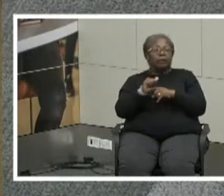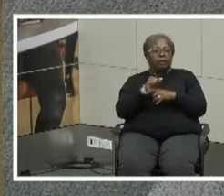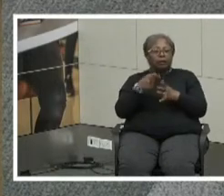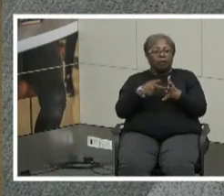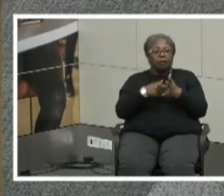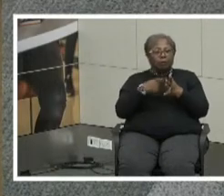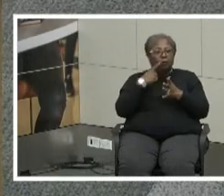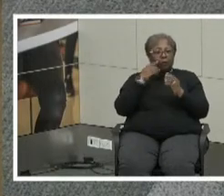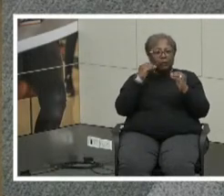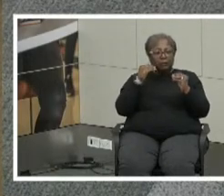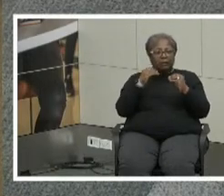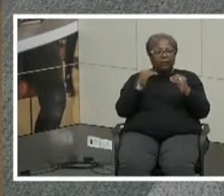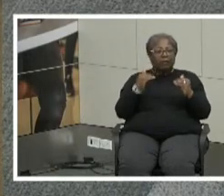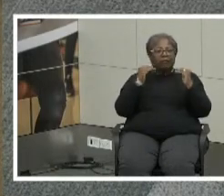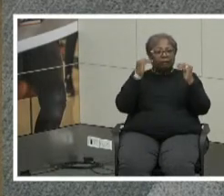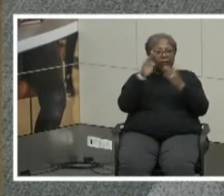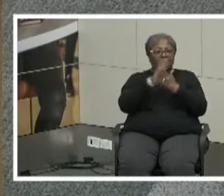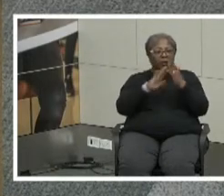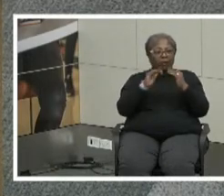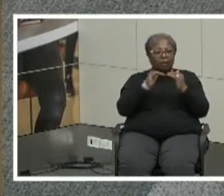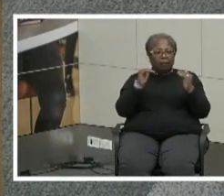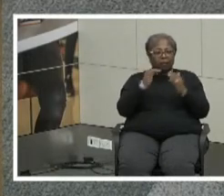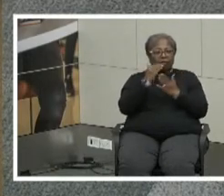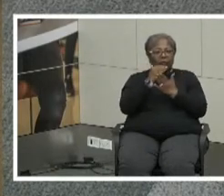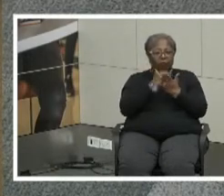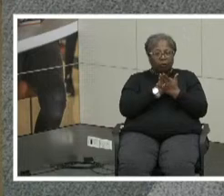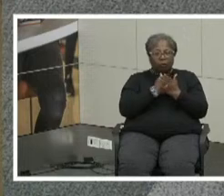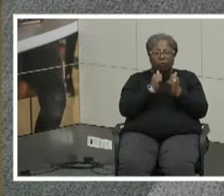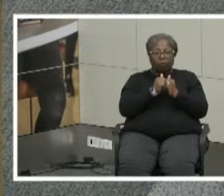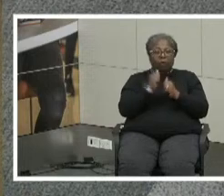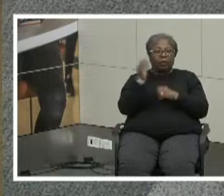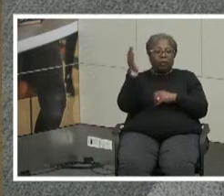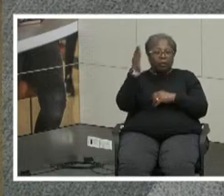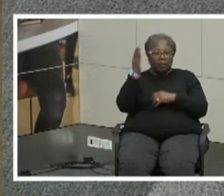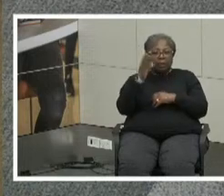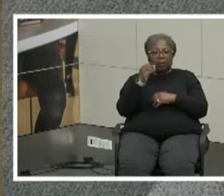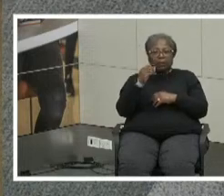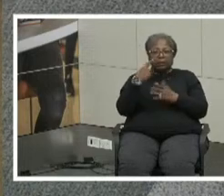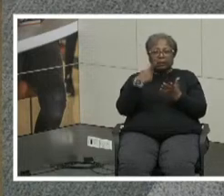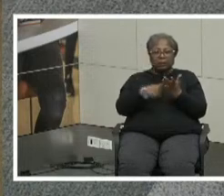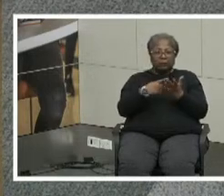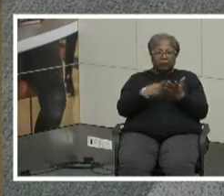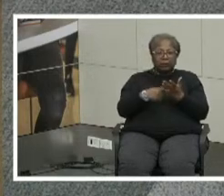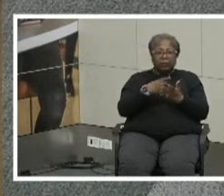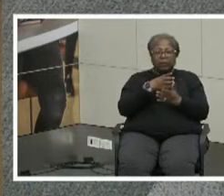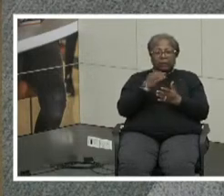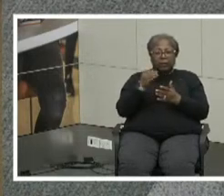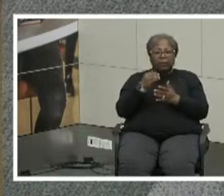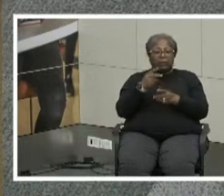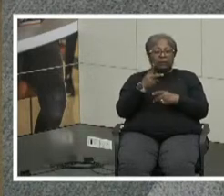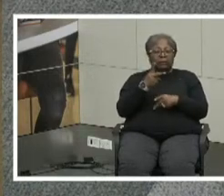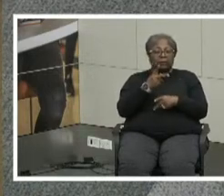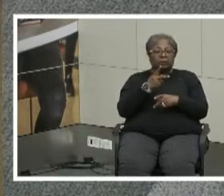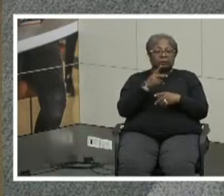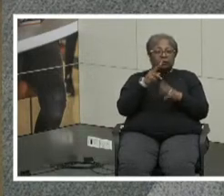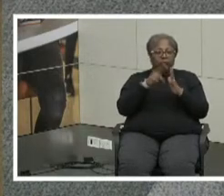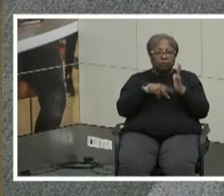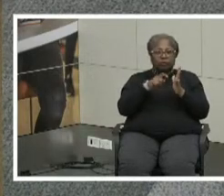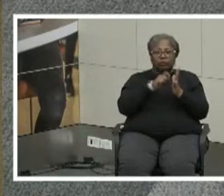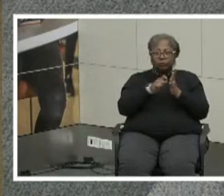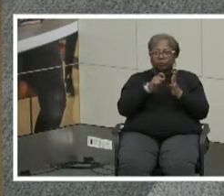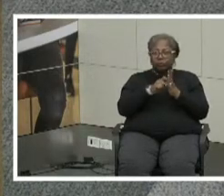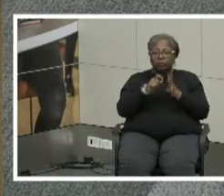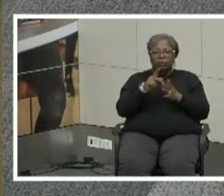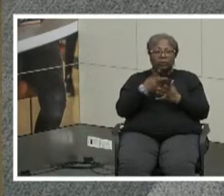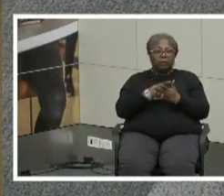required for teaching Advanced and college level classes with lecturing discussions and sustained reading and writing